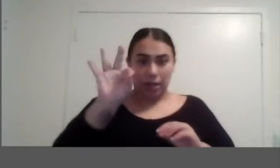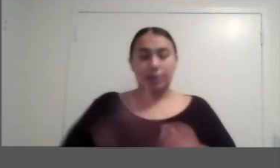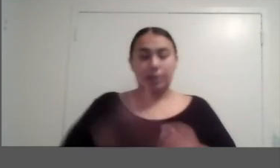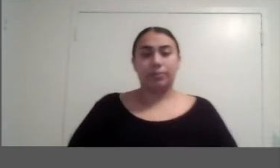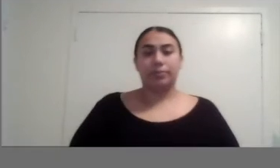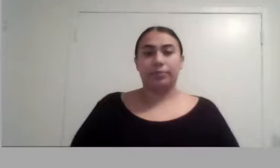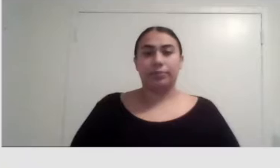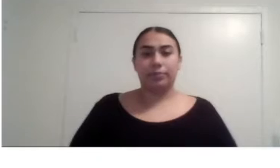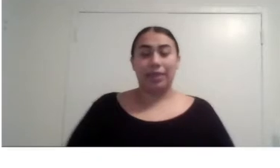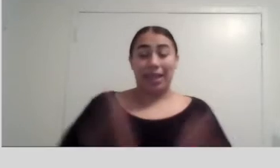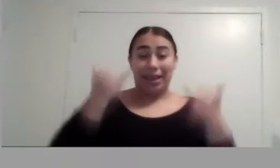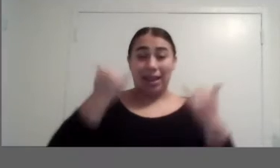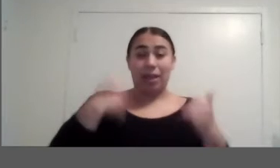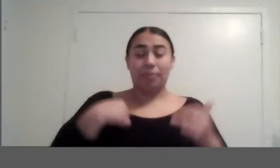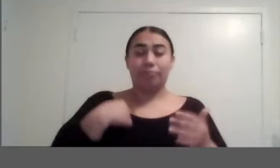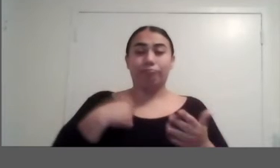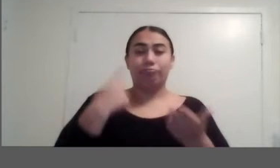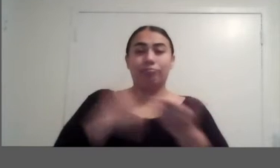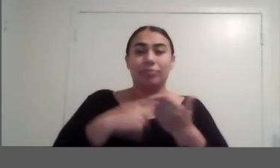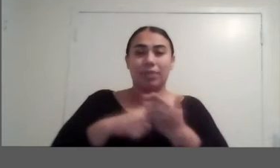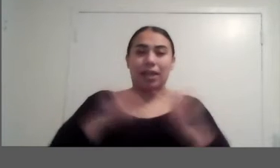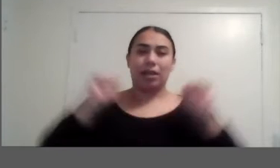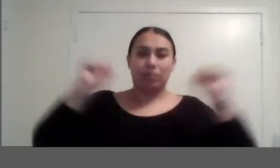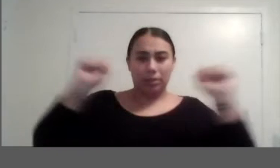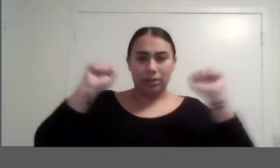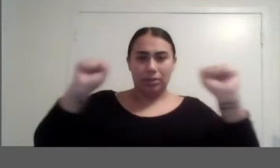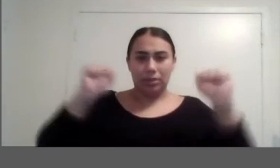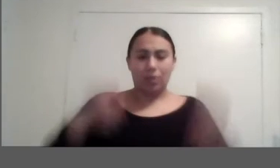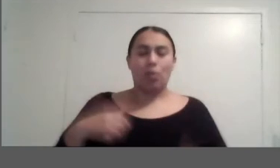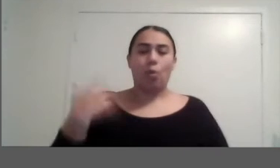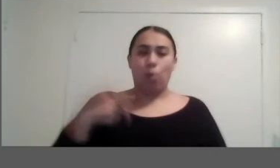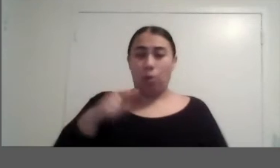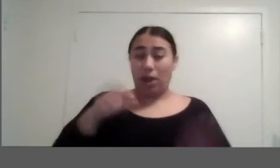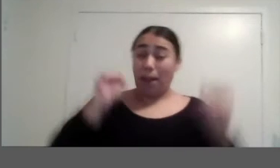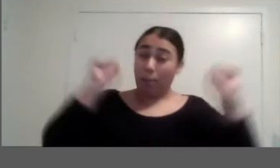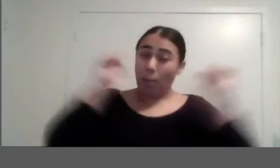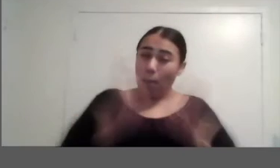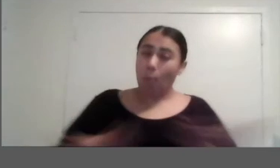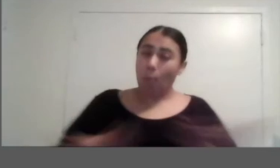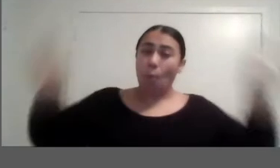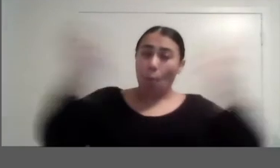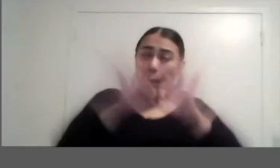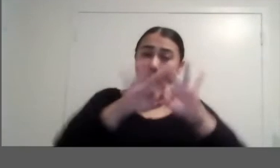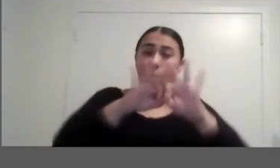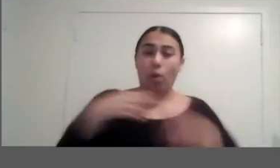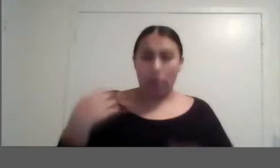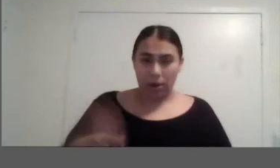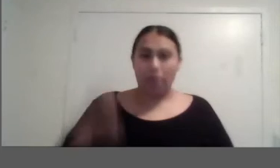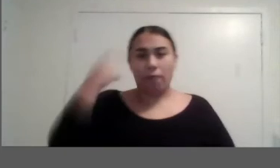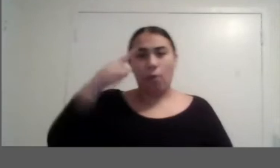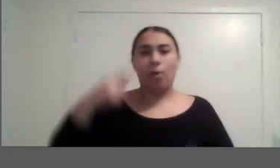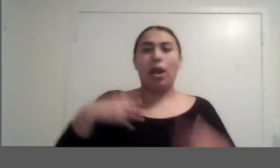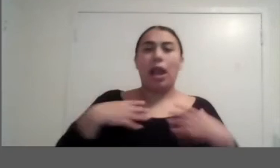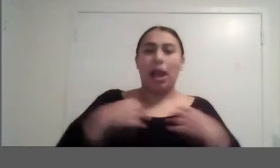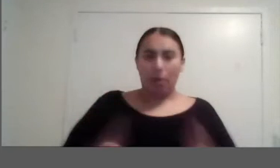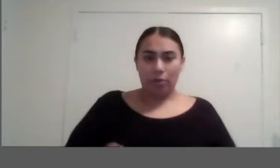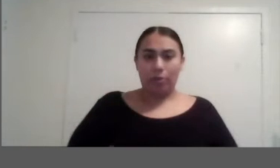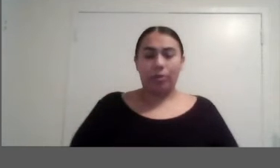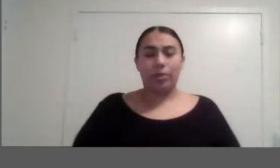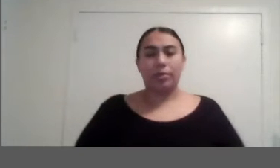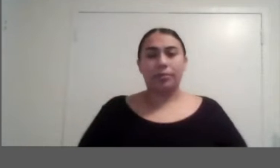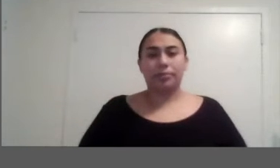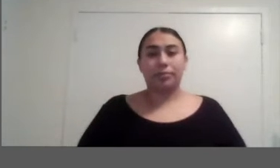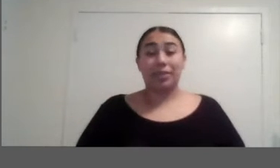other insomnias. So exercise is crucial to our overall health and can help stave off